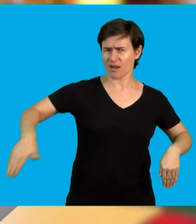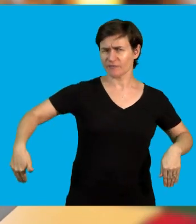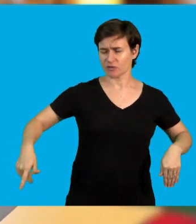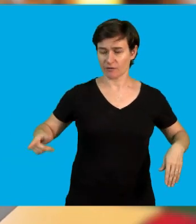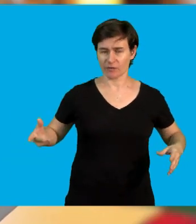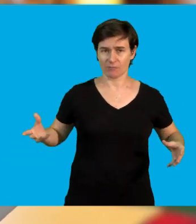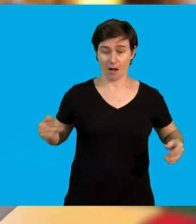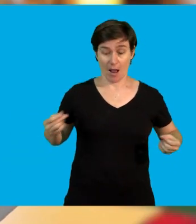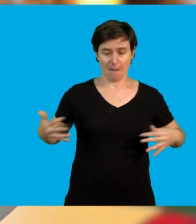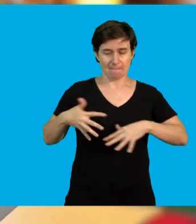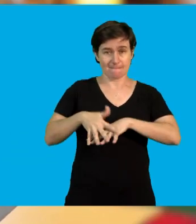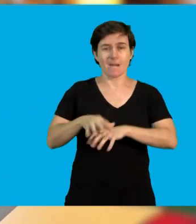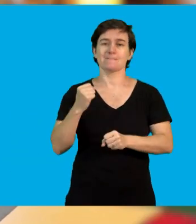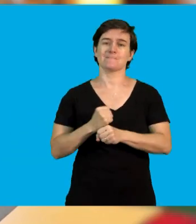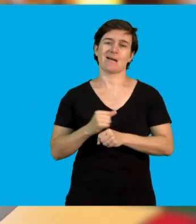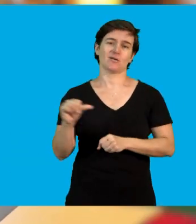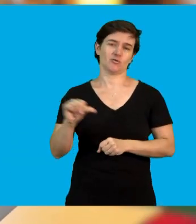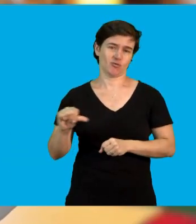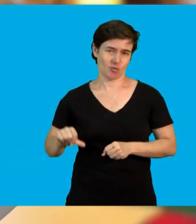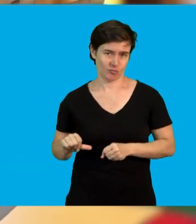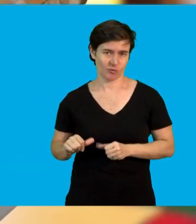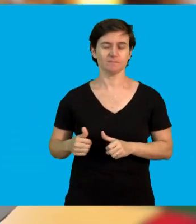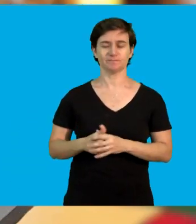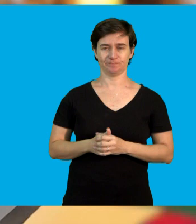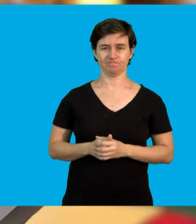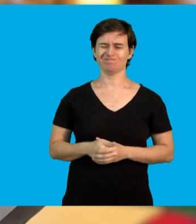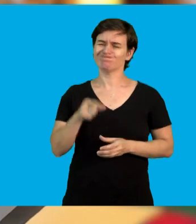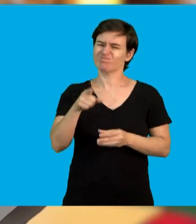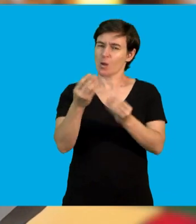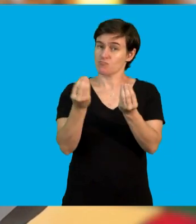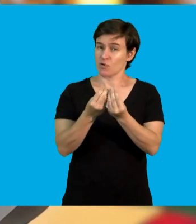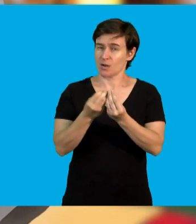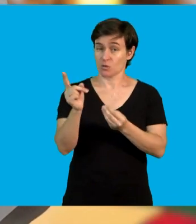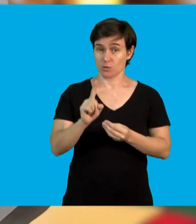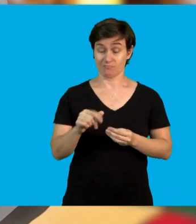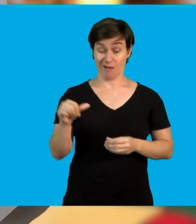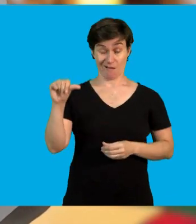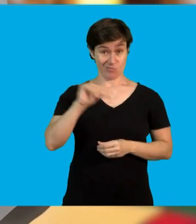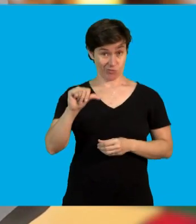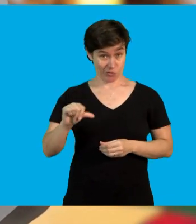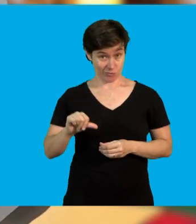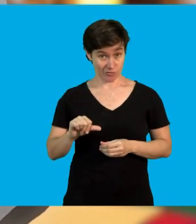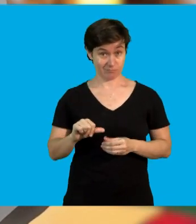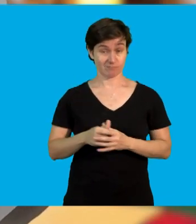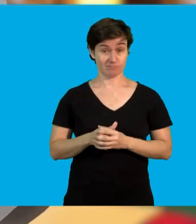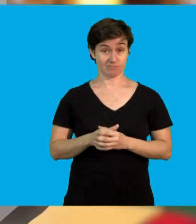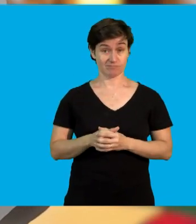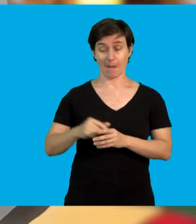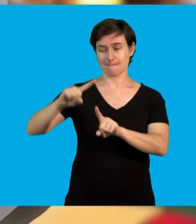going to combine and react together to form the salt. So the products of this reaction is going to be salt